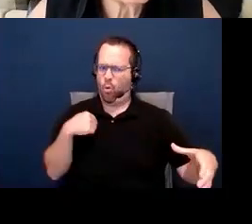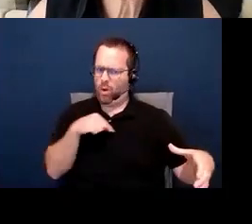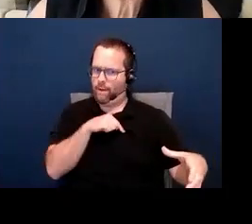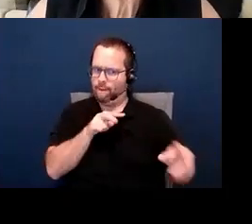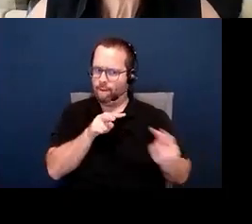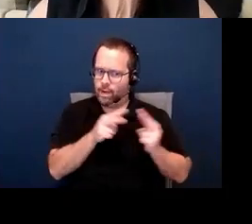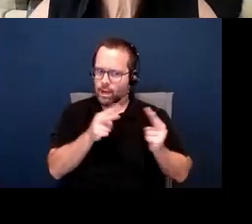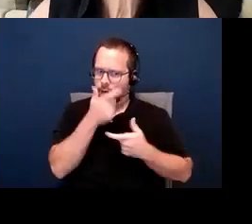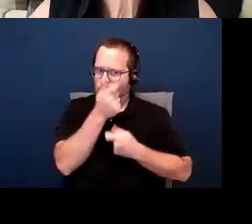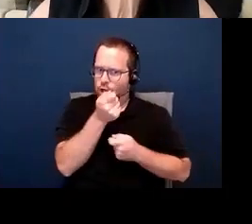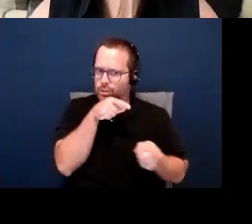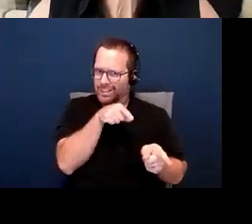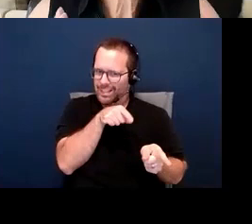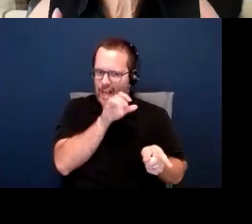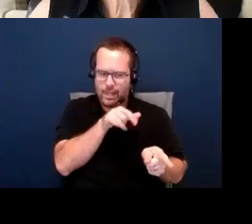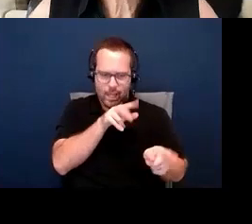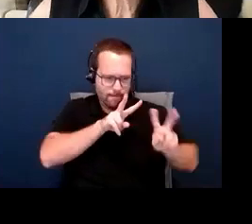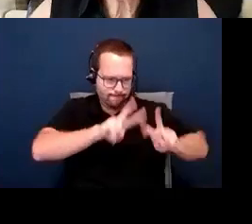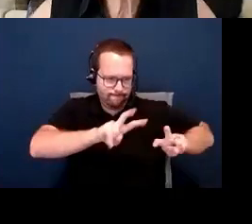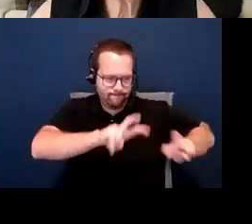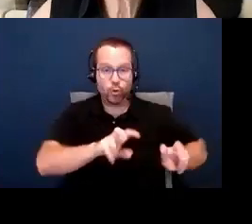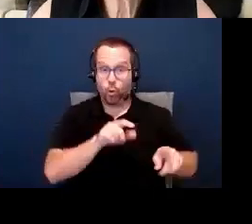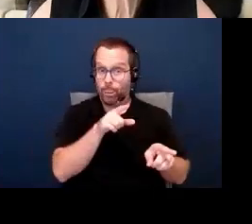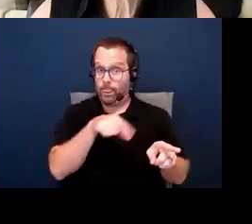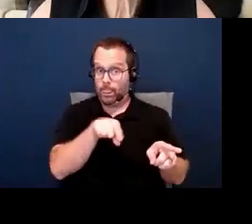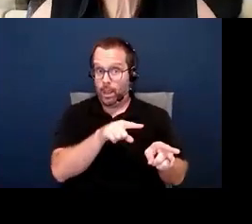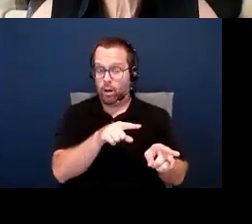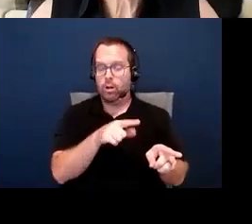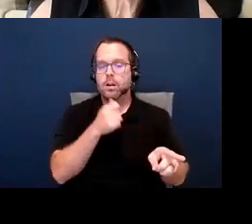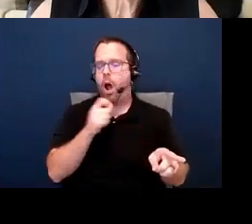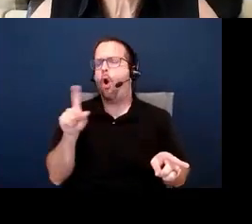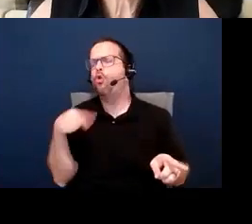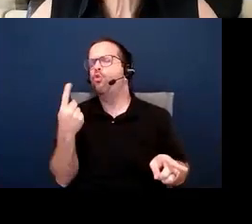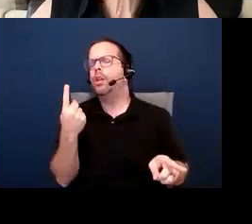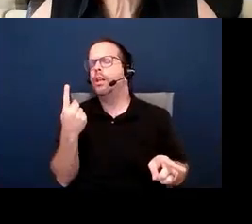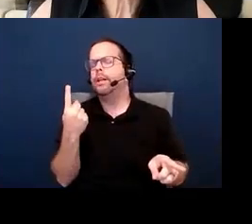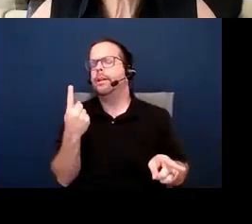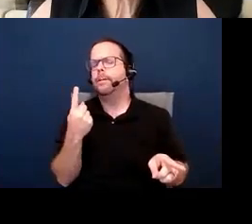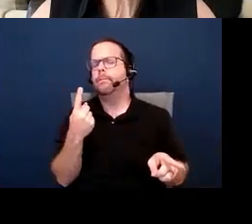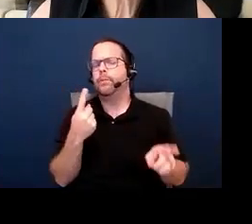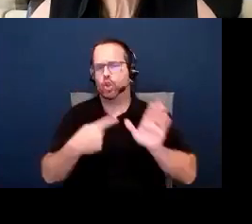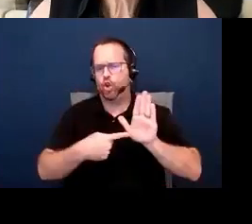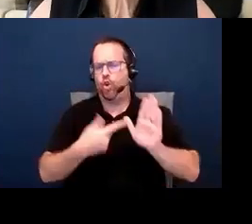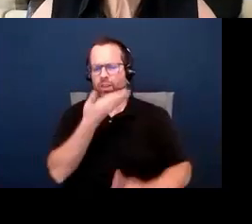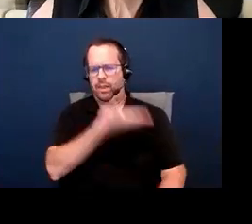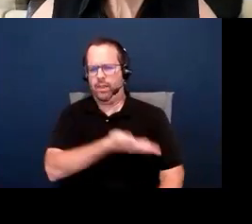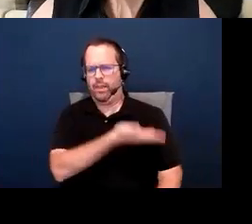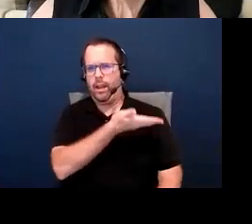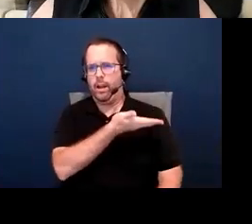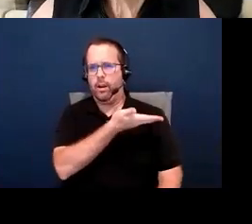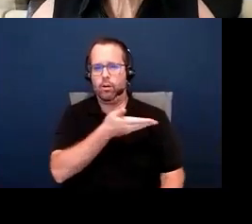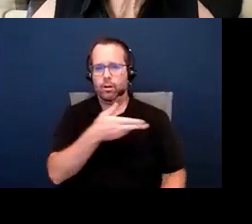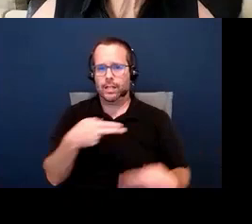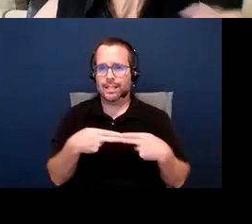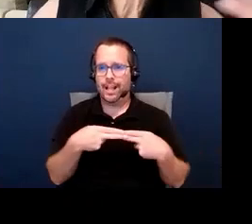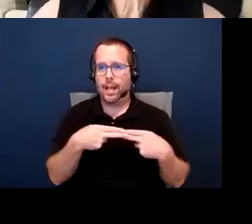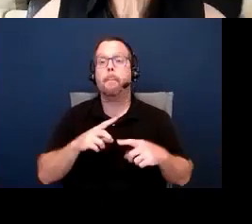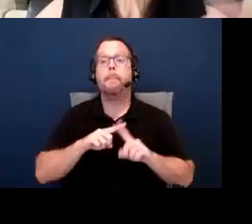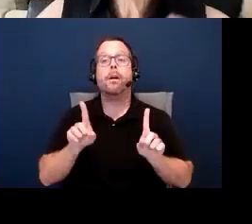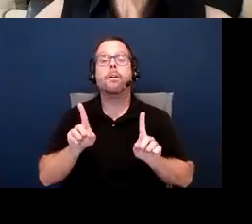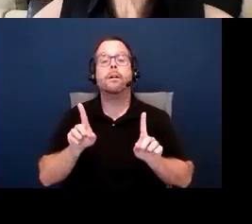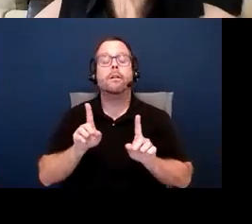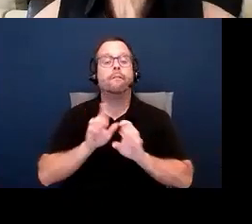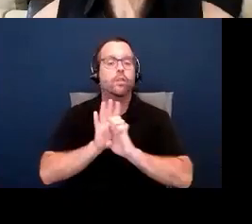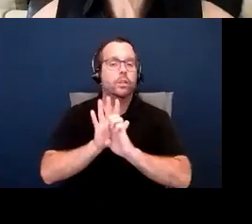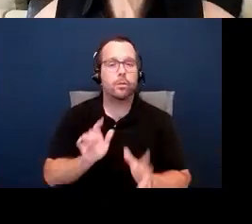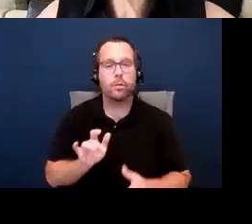looking at. So there, it's not only the ones that are shown here, but for example, you might want to